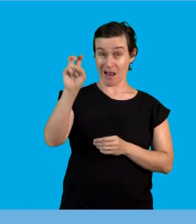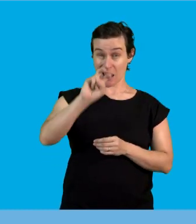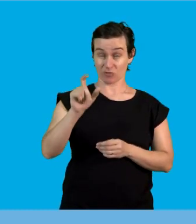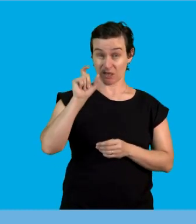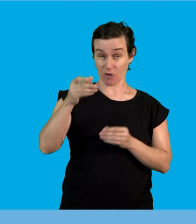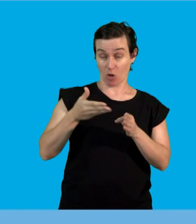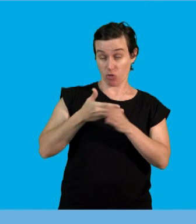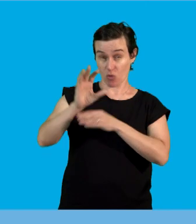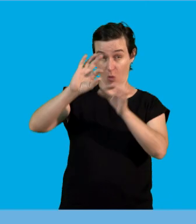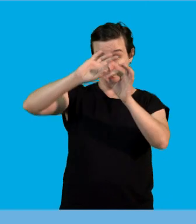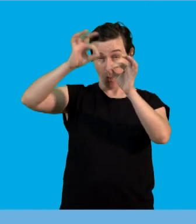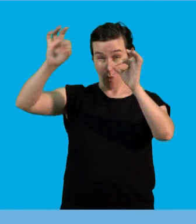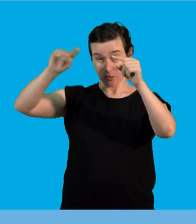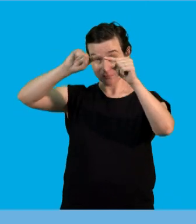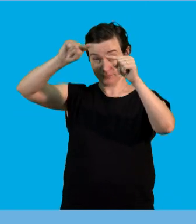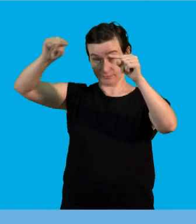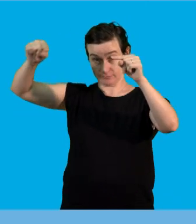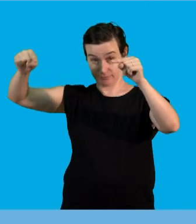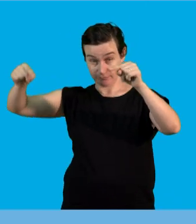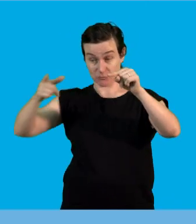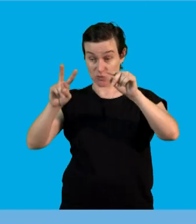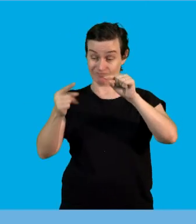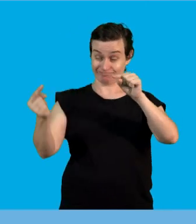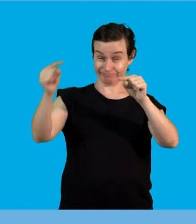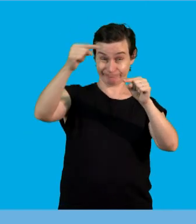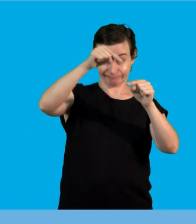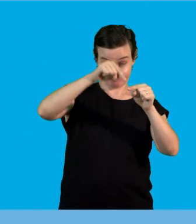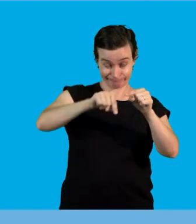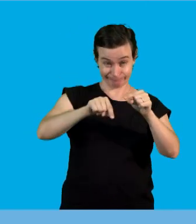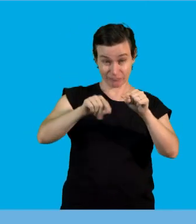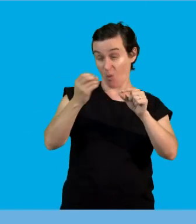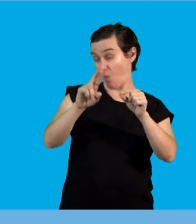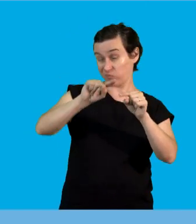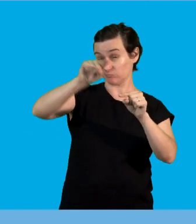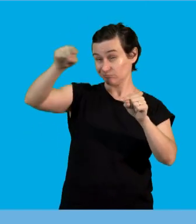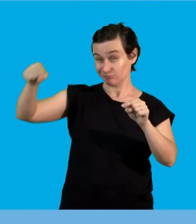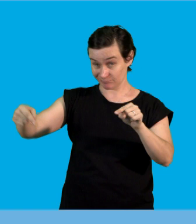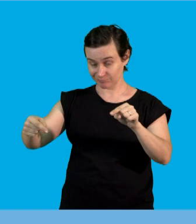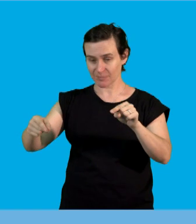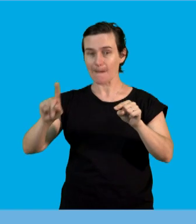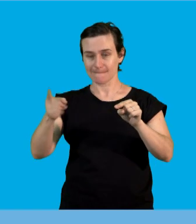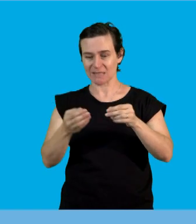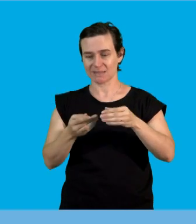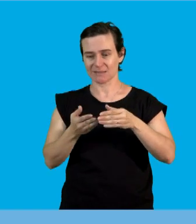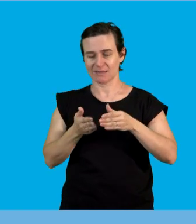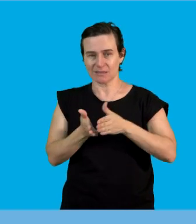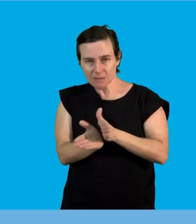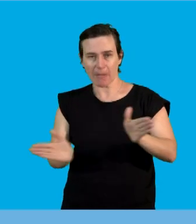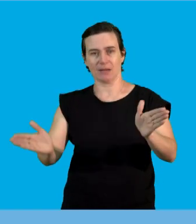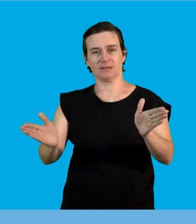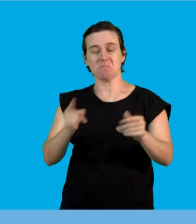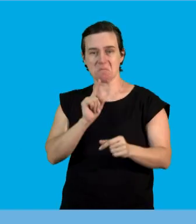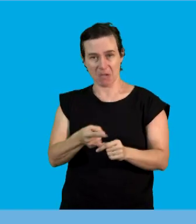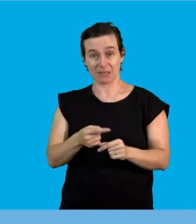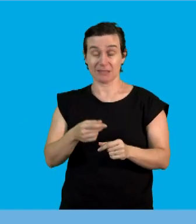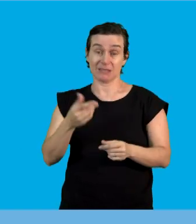wires, when it gets to this point or this point, it has to split. Some of the current